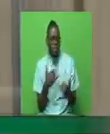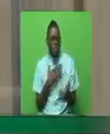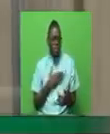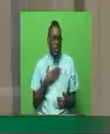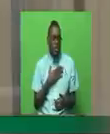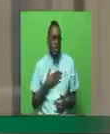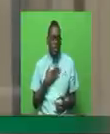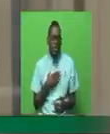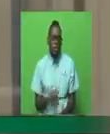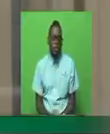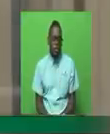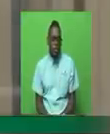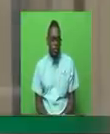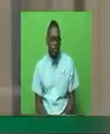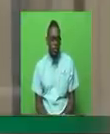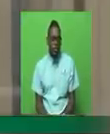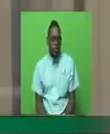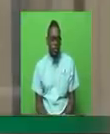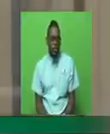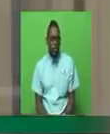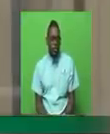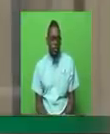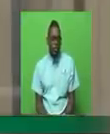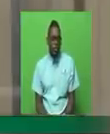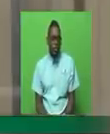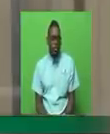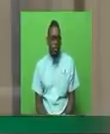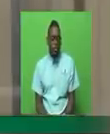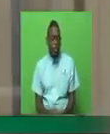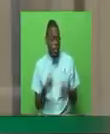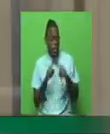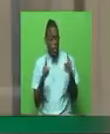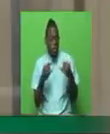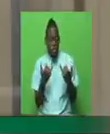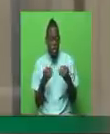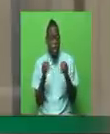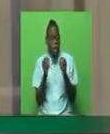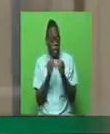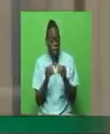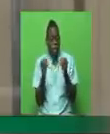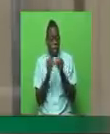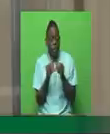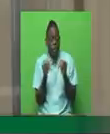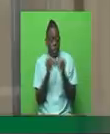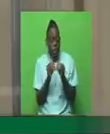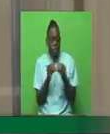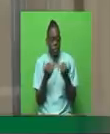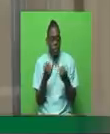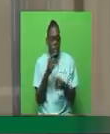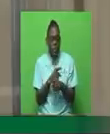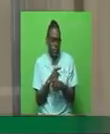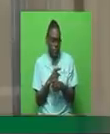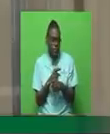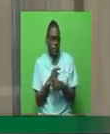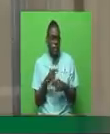Speaker. Madam Speaker, but that's not the worst part of this thing. The worst part today that I heard from the